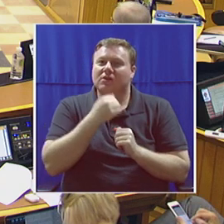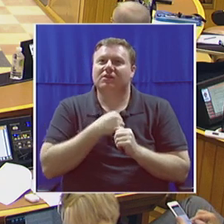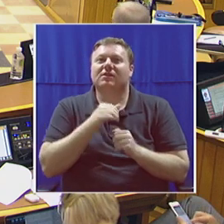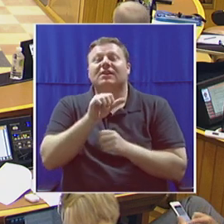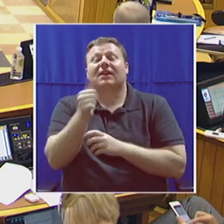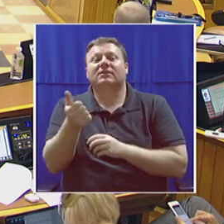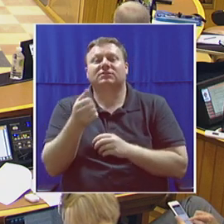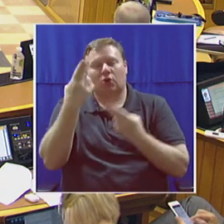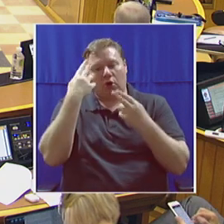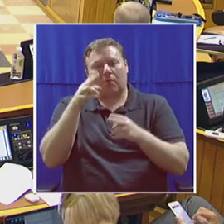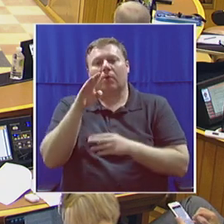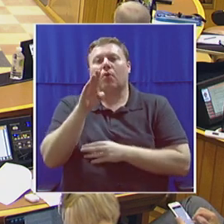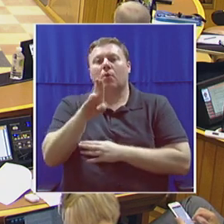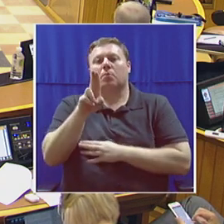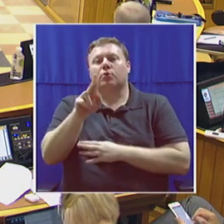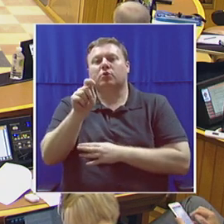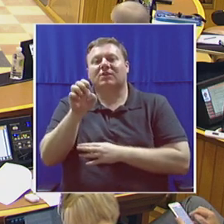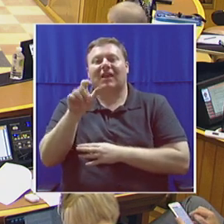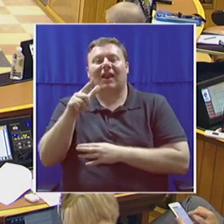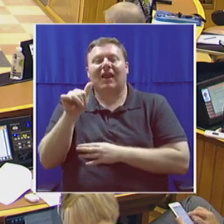Honorable from the